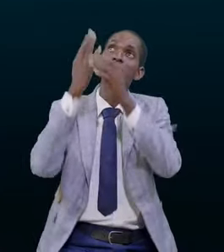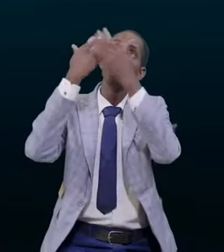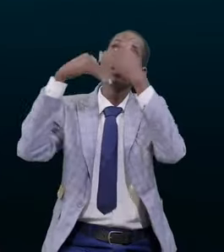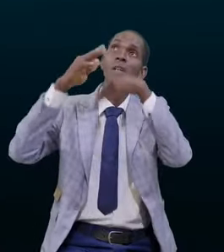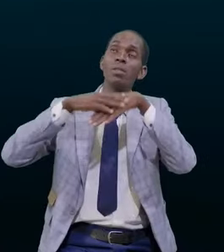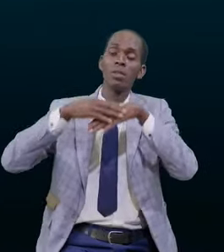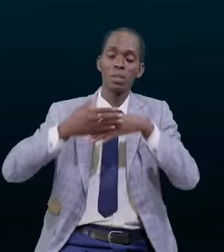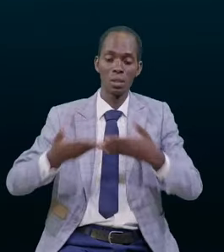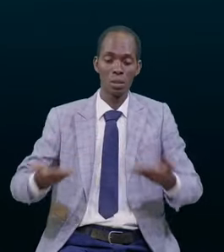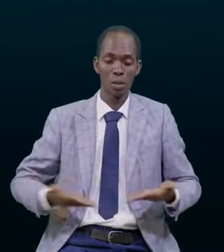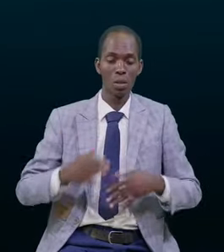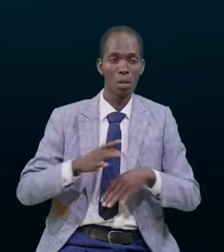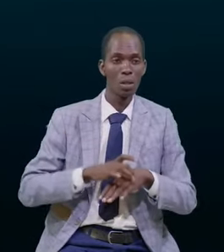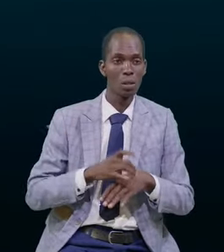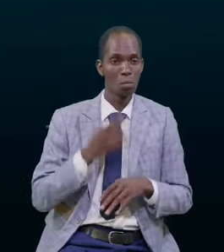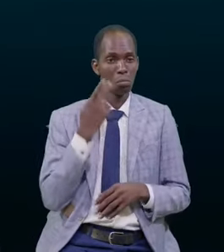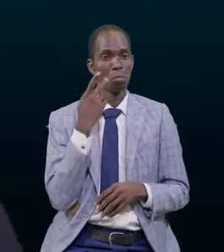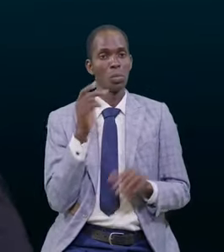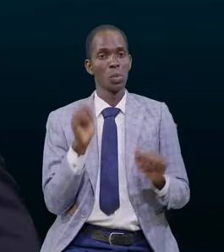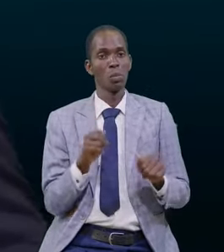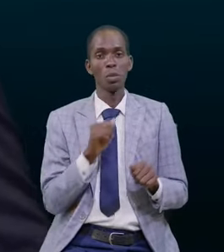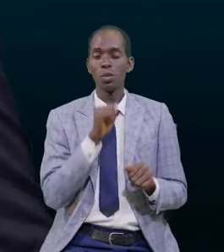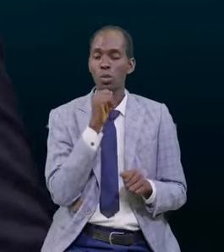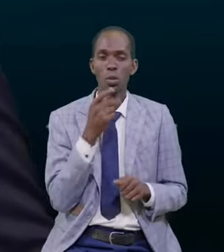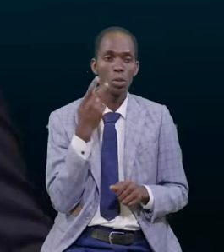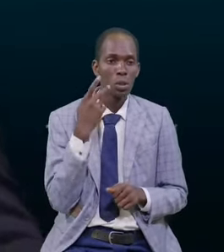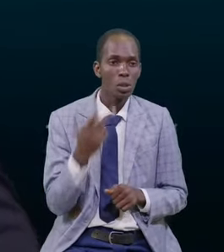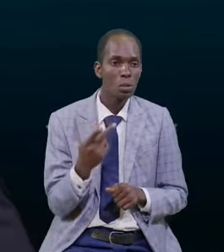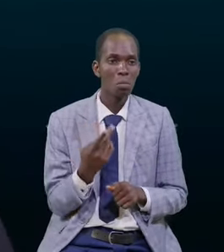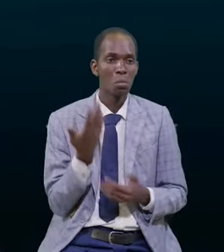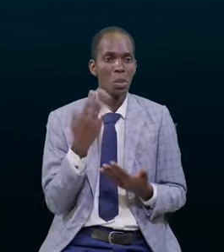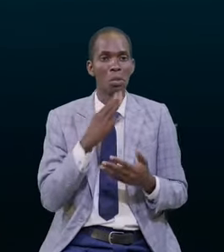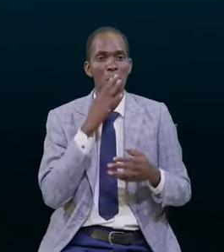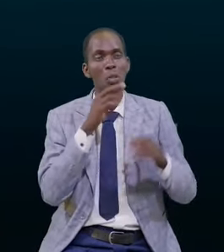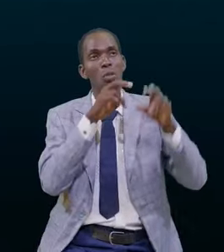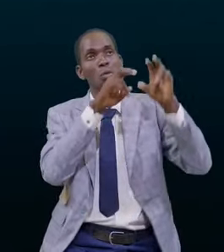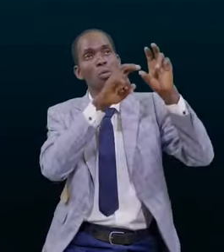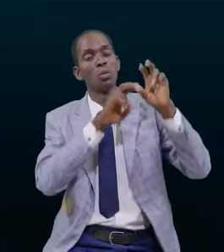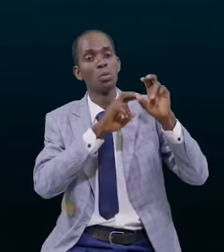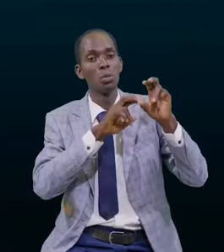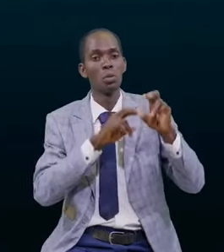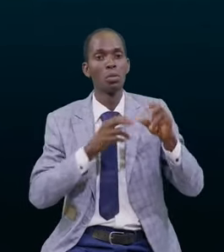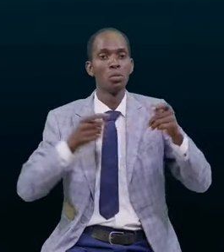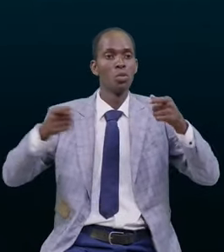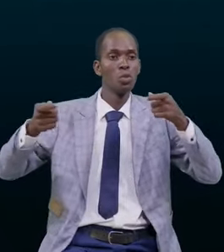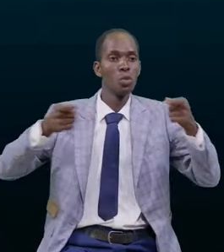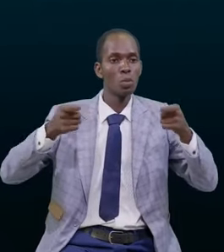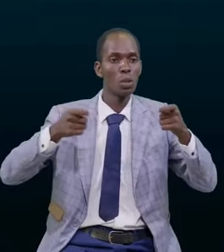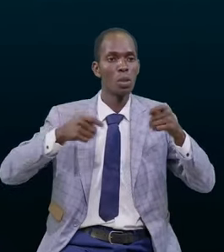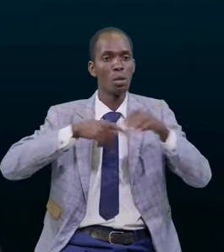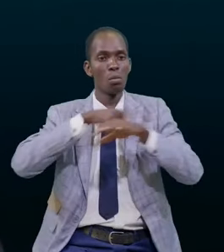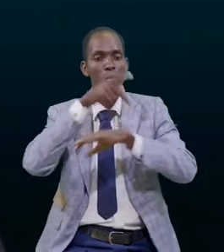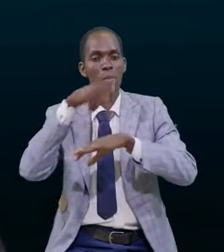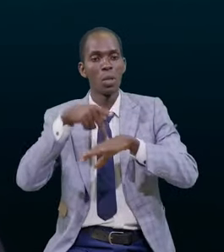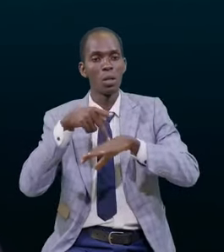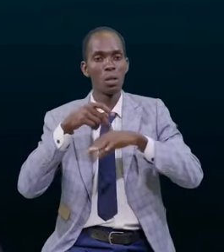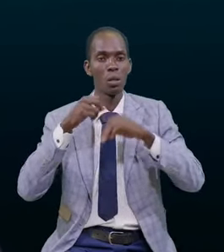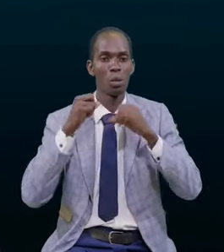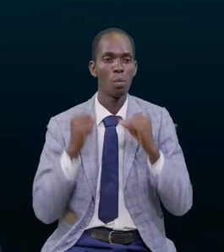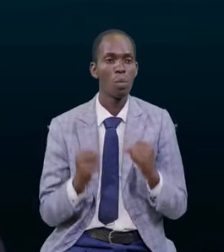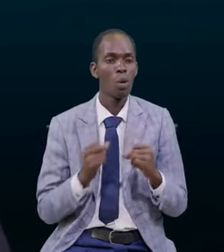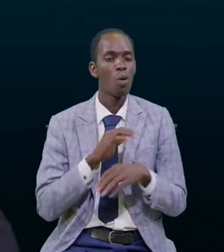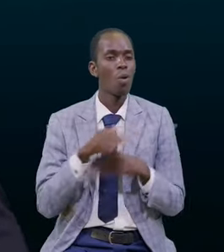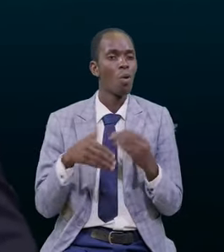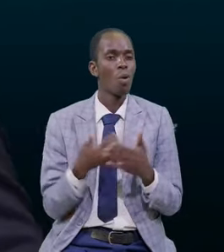whether they be Thrones or dominions or principalities or Powers all things were created by